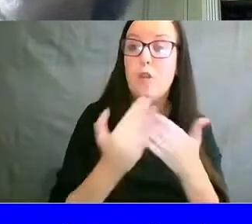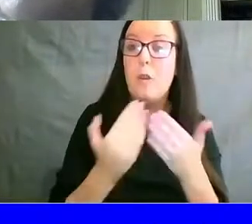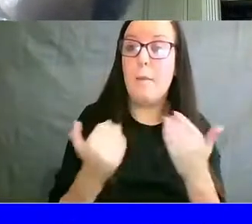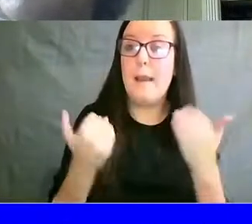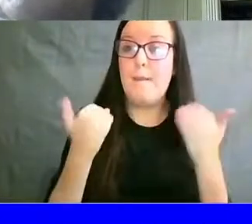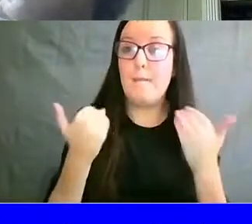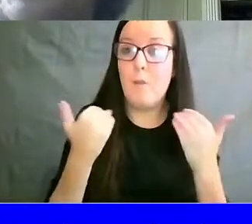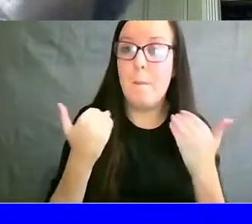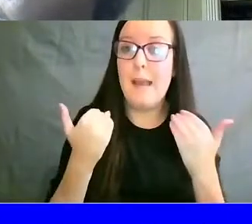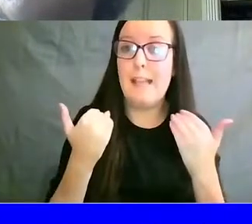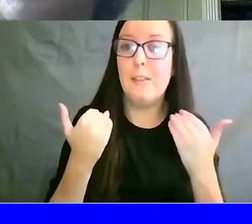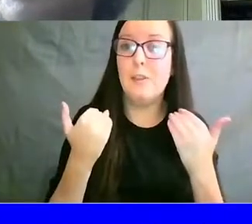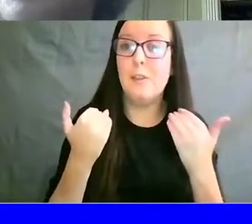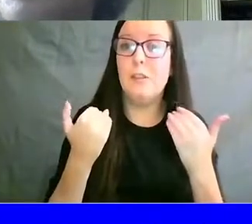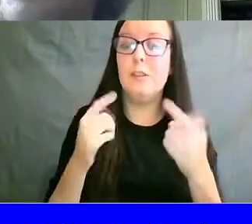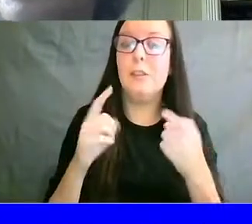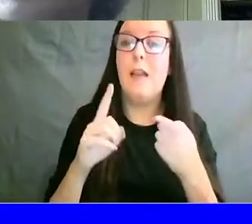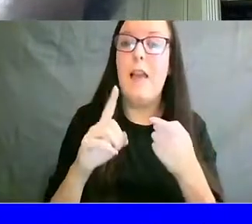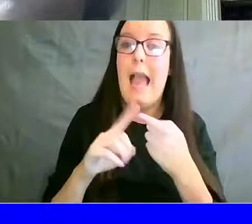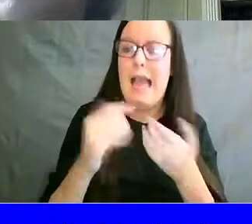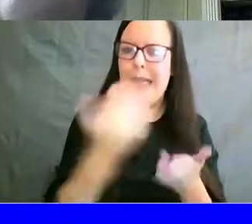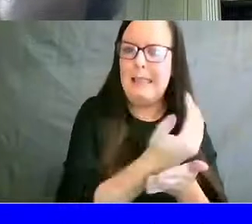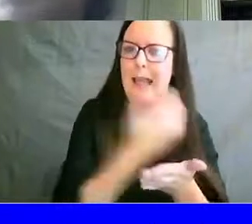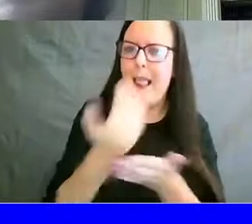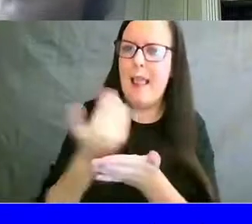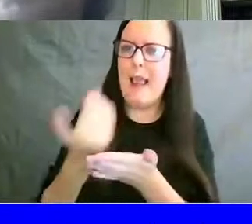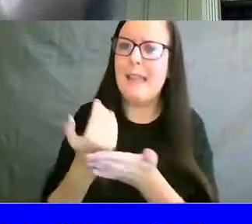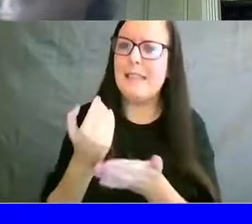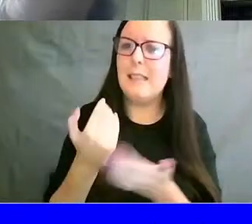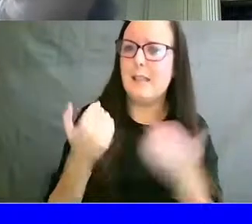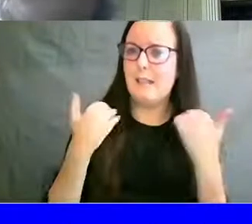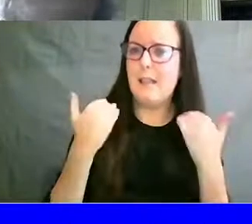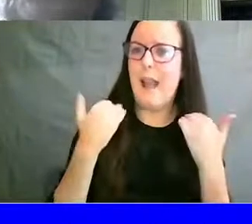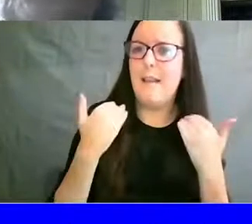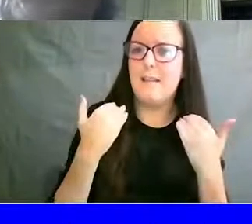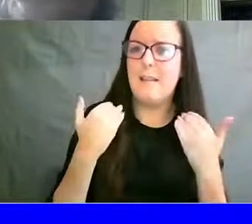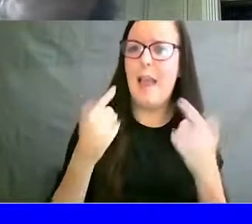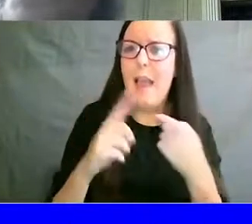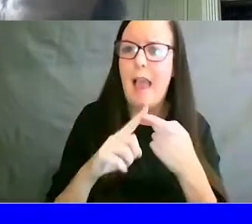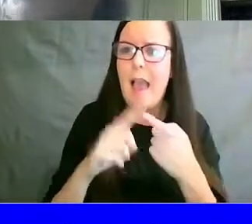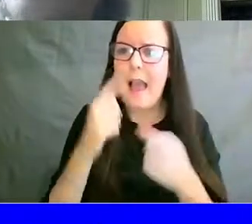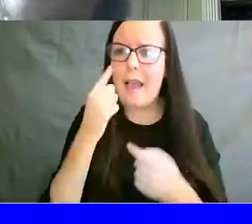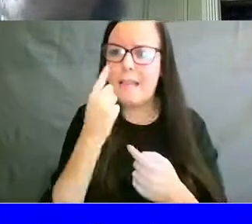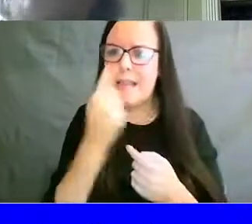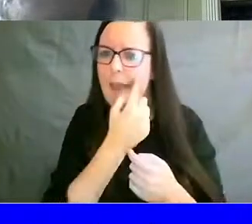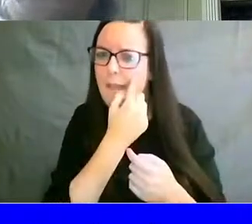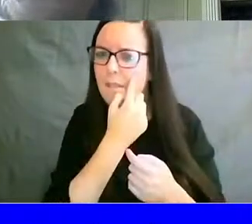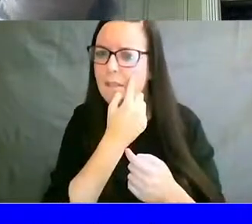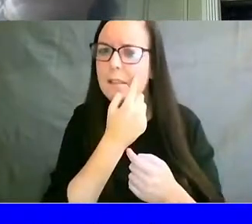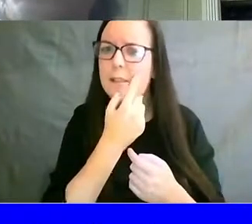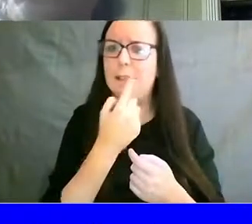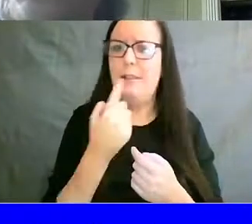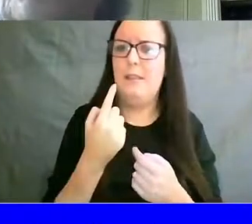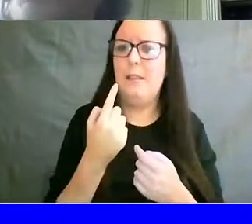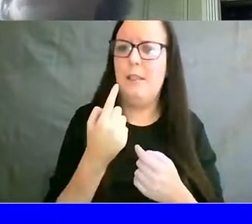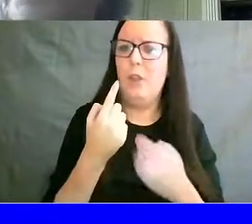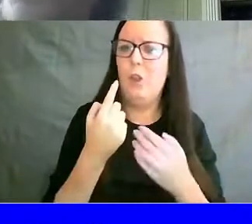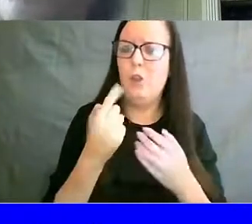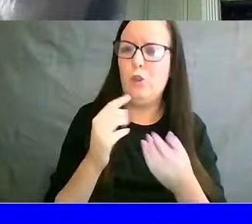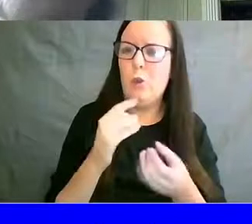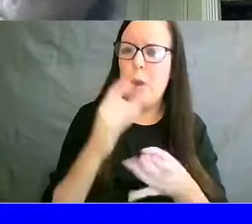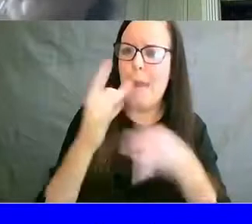country at collecting data and ensuring that we have the evidence in order to actually make policy and